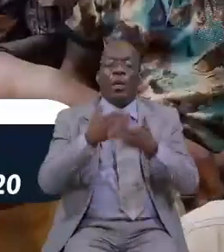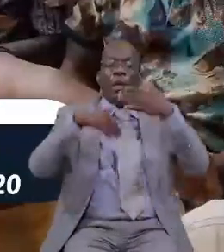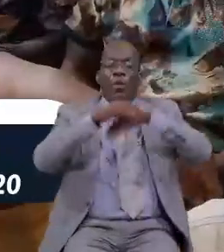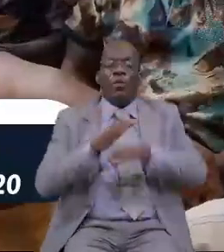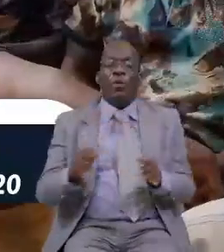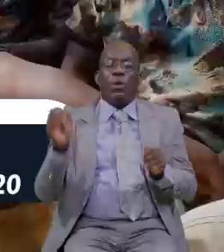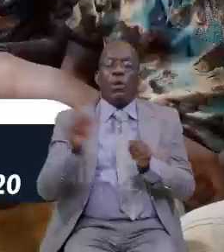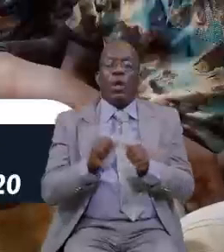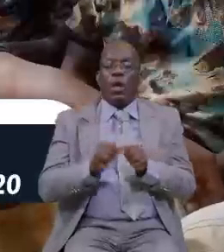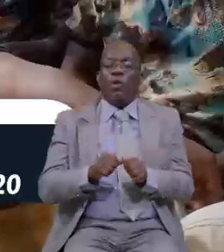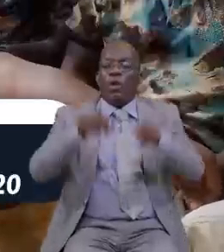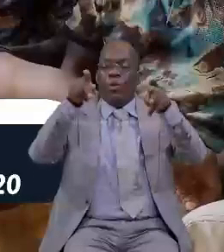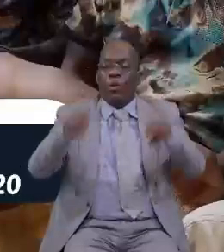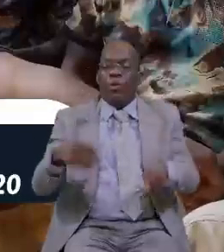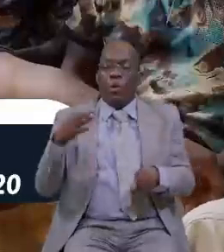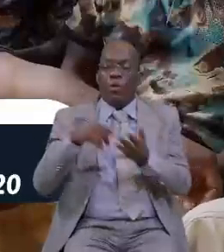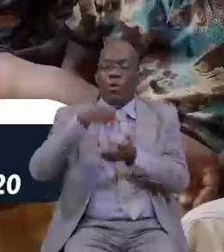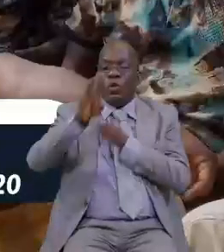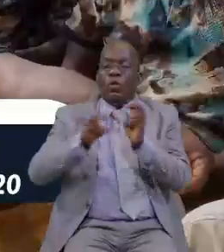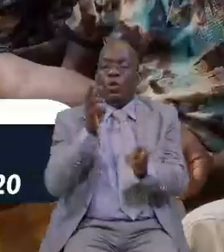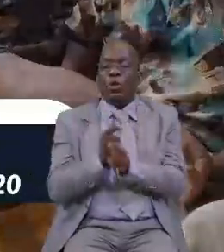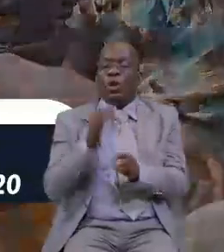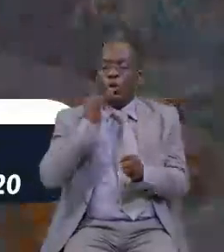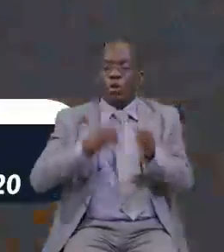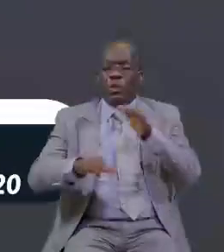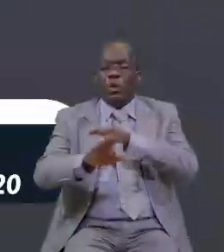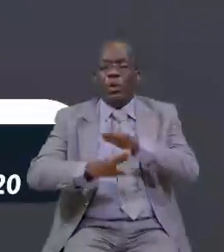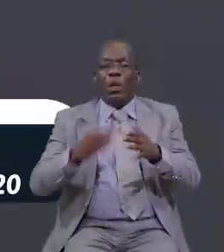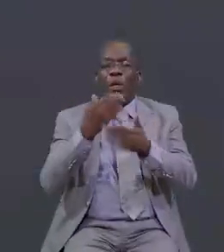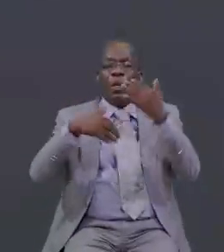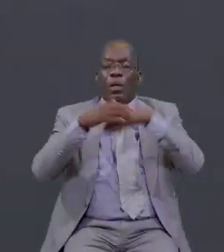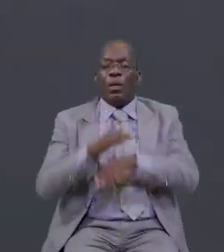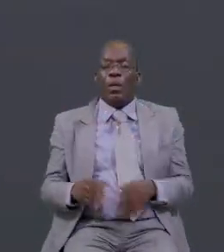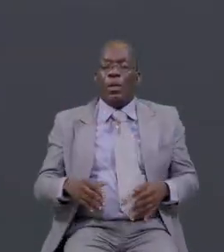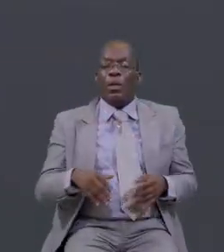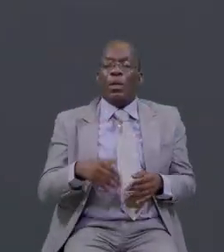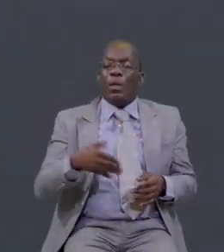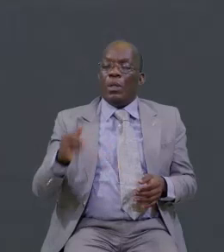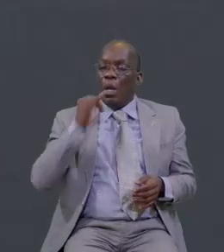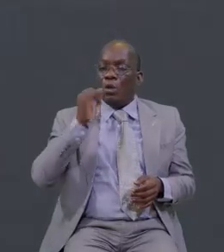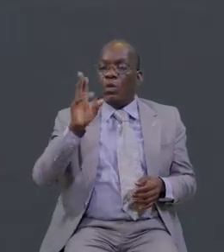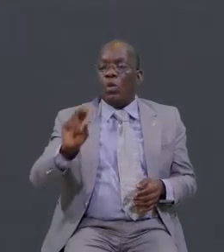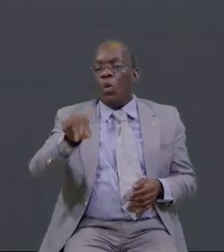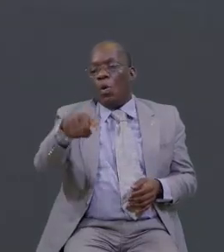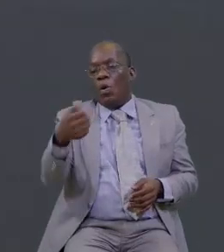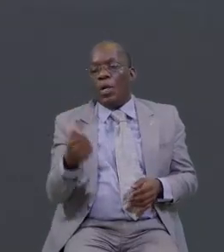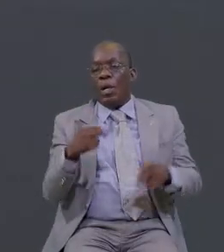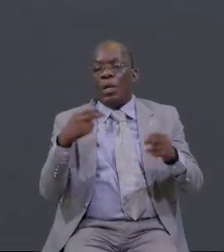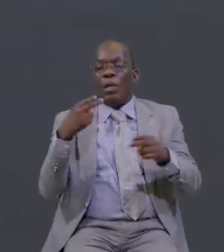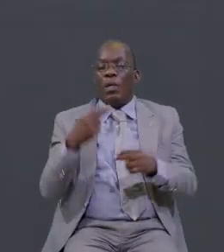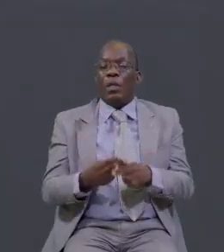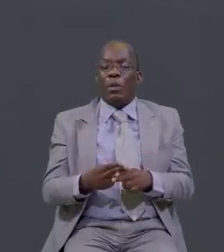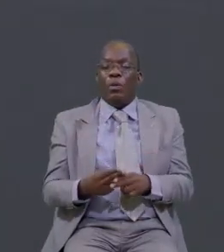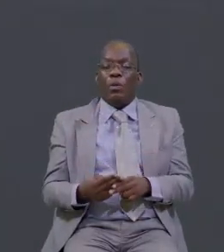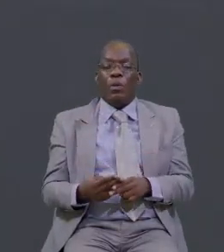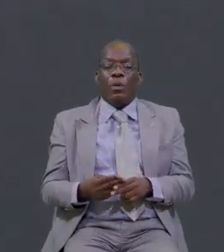citizen of the world is under heaven. And there's no other name for salvation, no